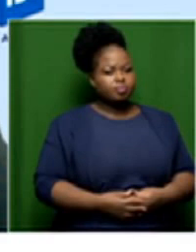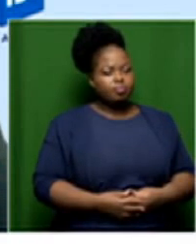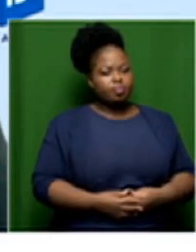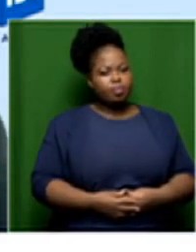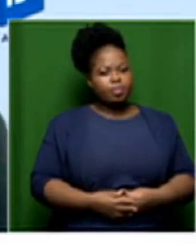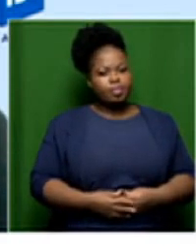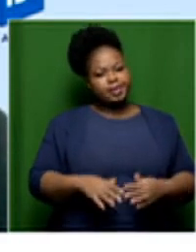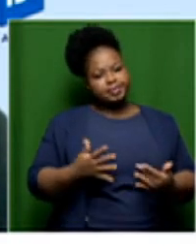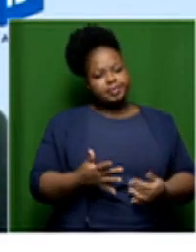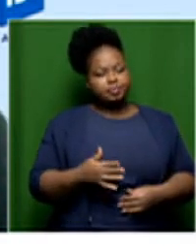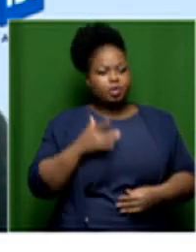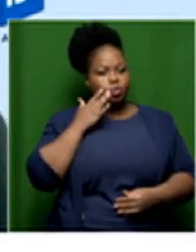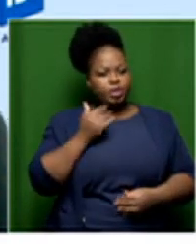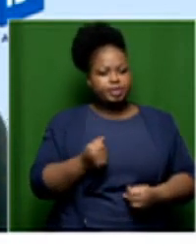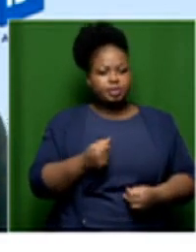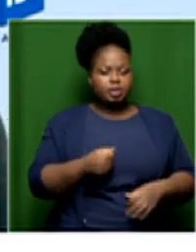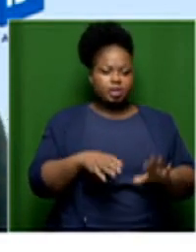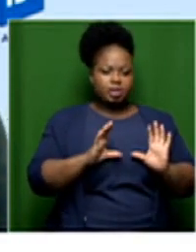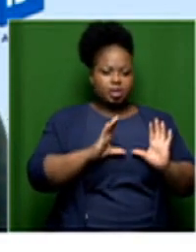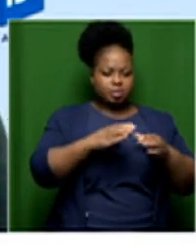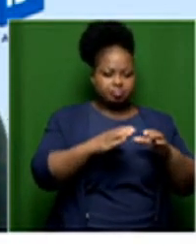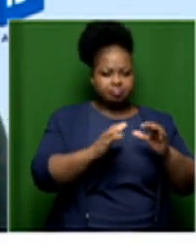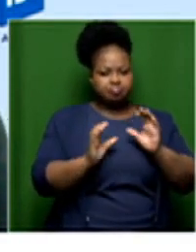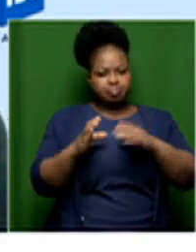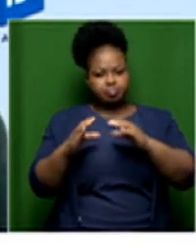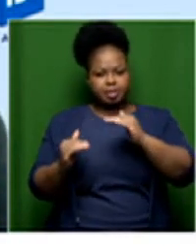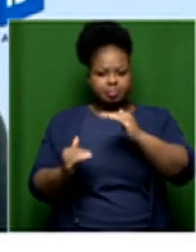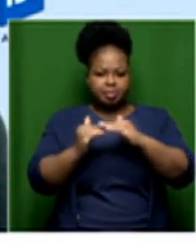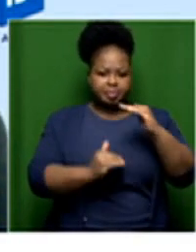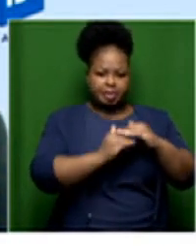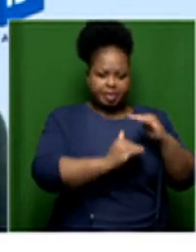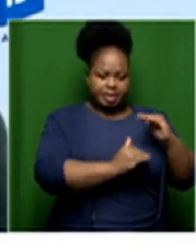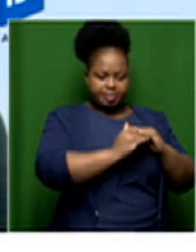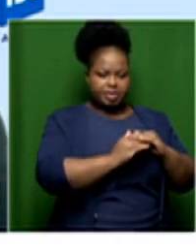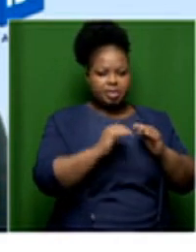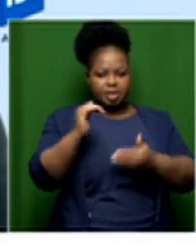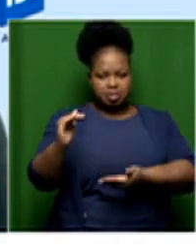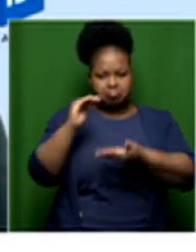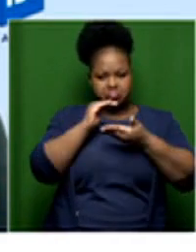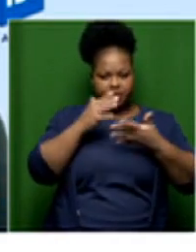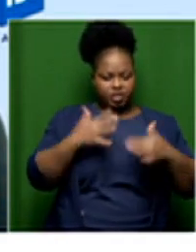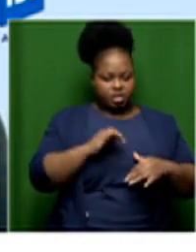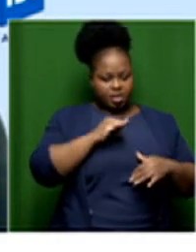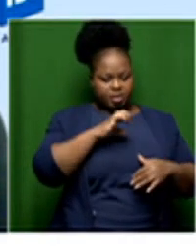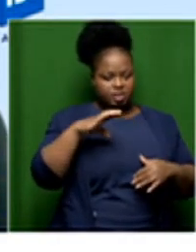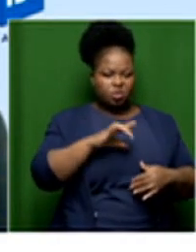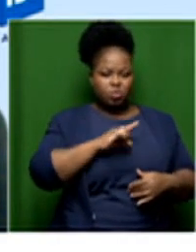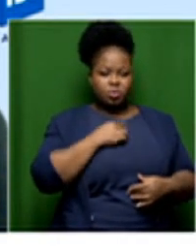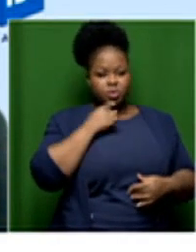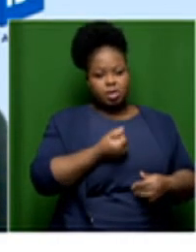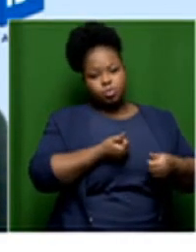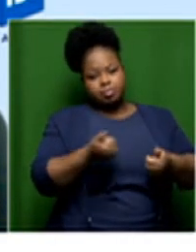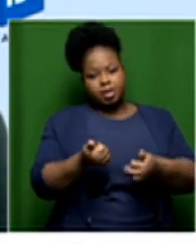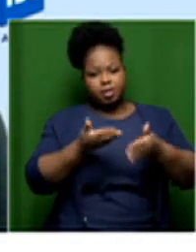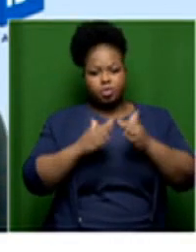the Demarcation Board did their work, they then handed over to you as the IEC, and you talk about going back